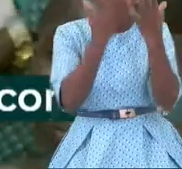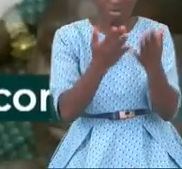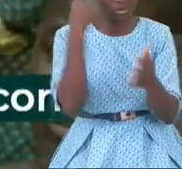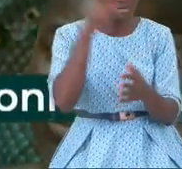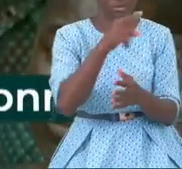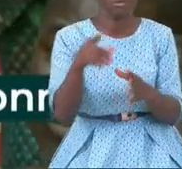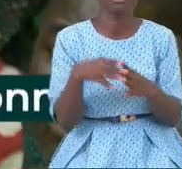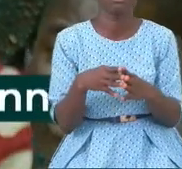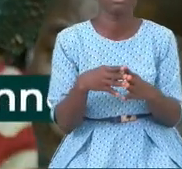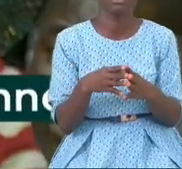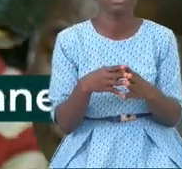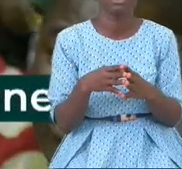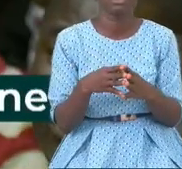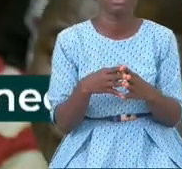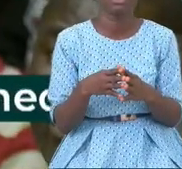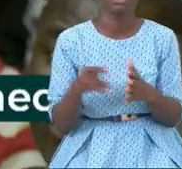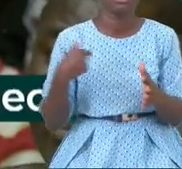And it's for you, our VIPs.